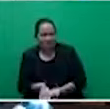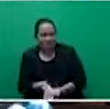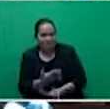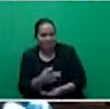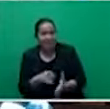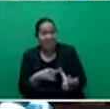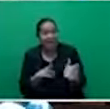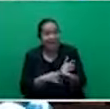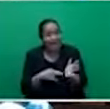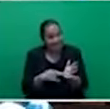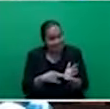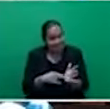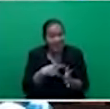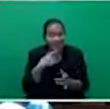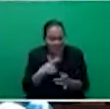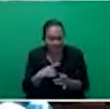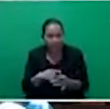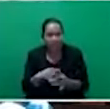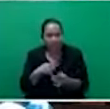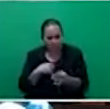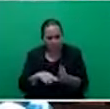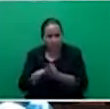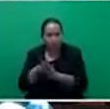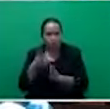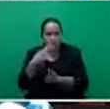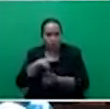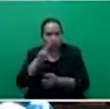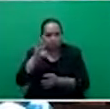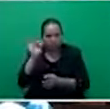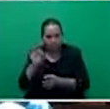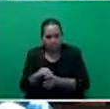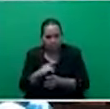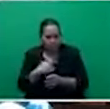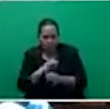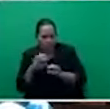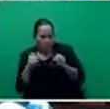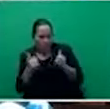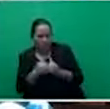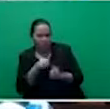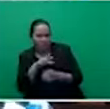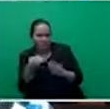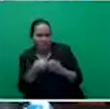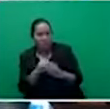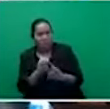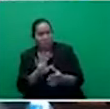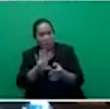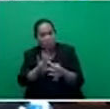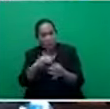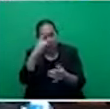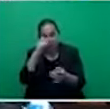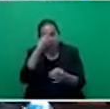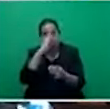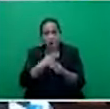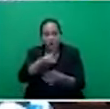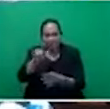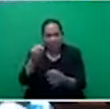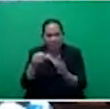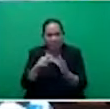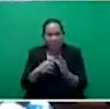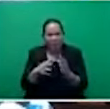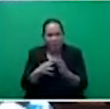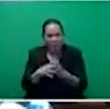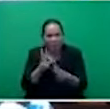said, are projecting will grow by 22%. We don't agree with them, but that's their projection. Mr. Speaker, sir, and I hope they're right. Some miracle